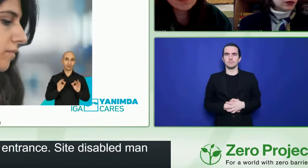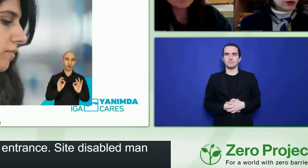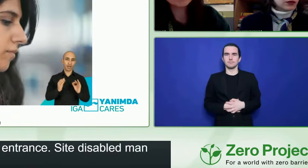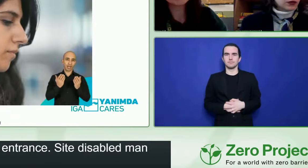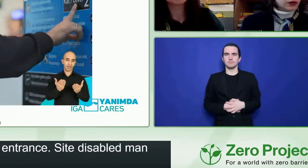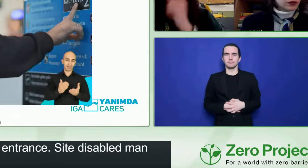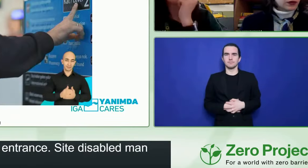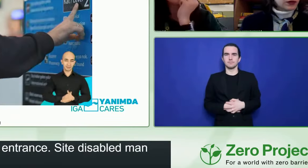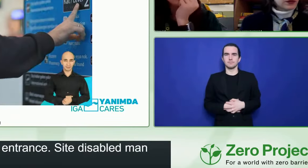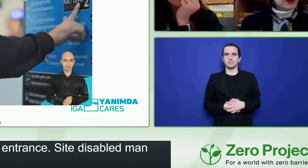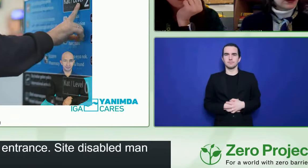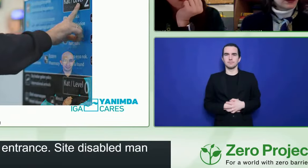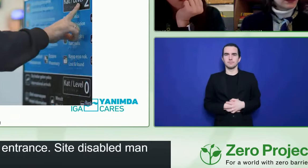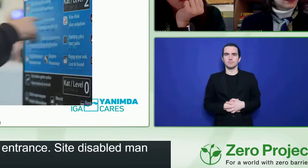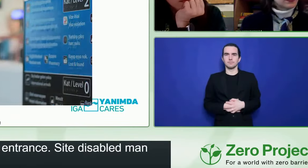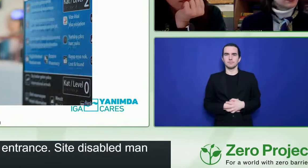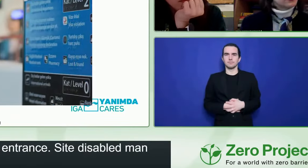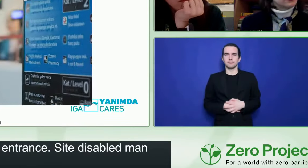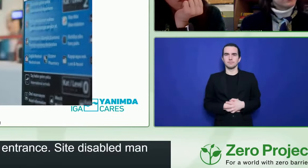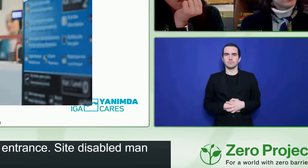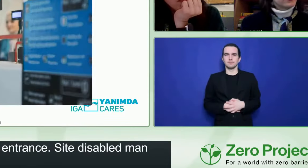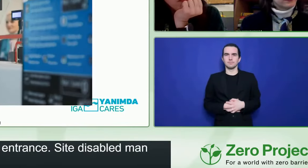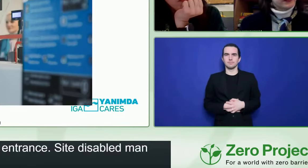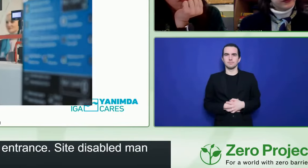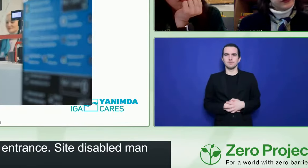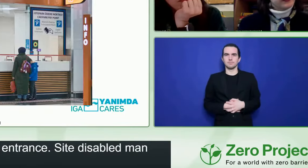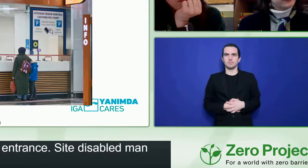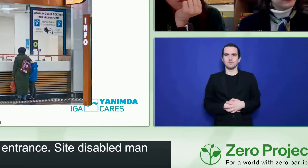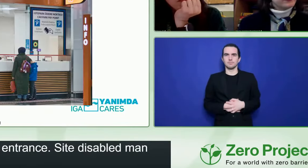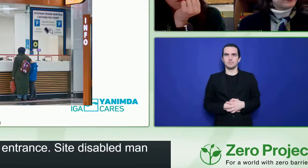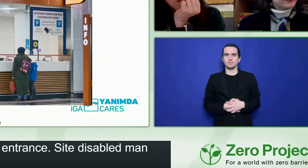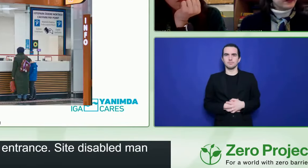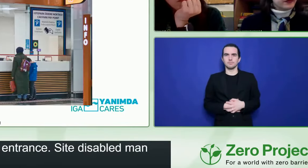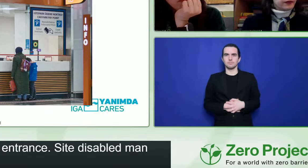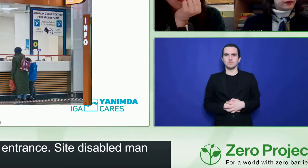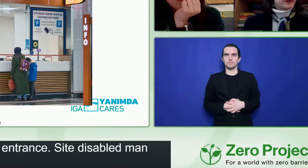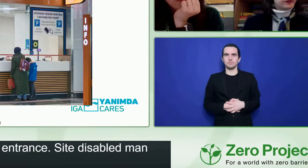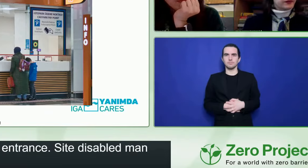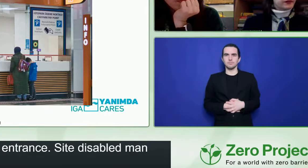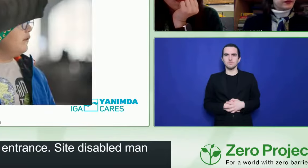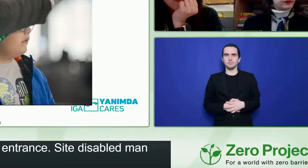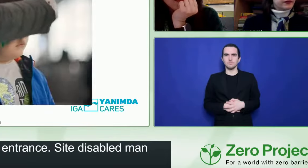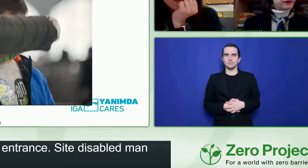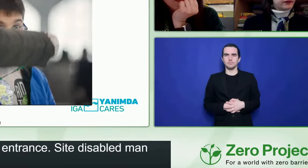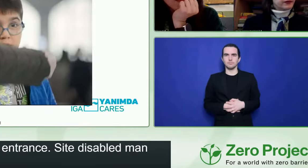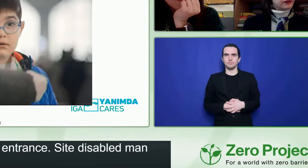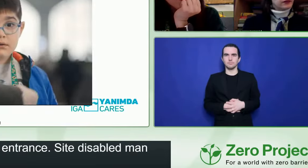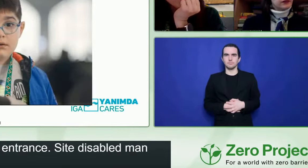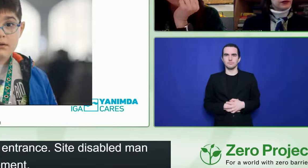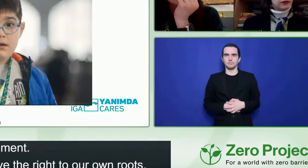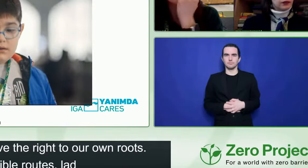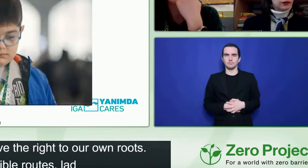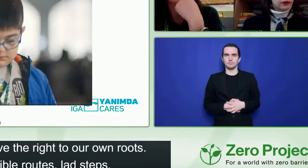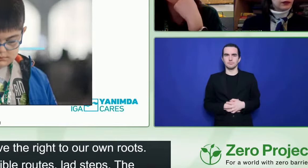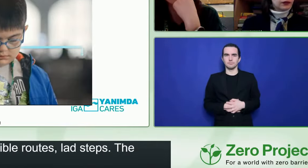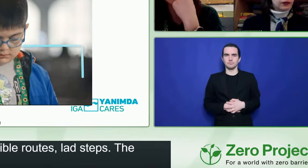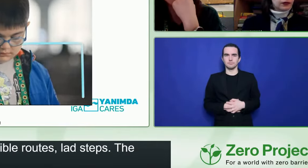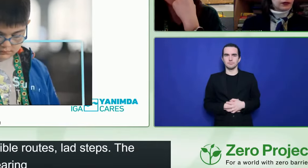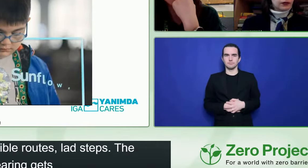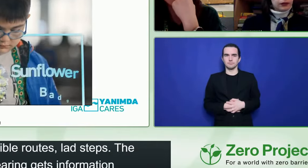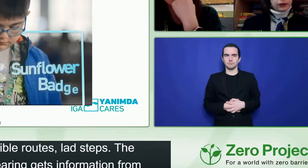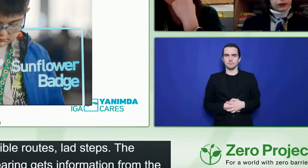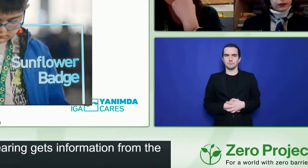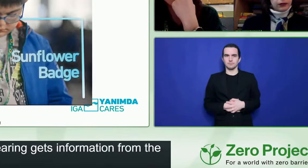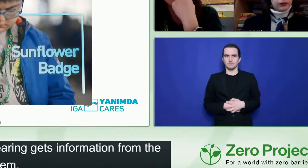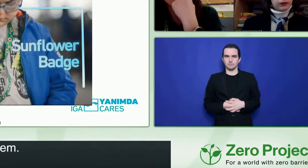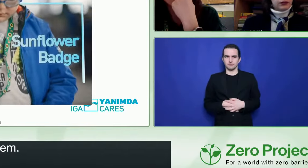nice day. The mother and his son with autism are taking the